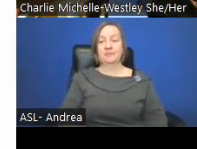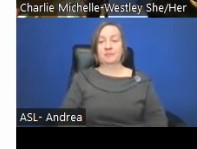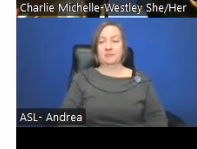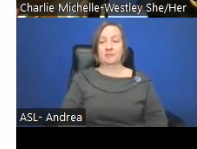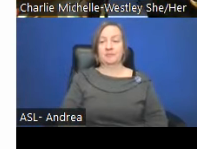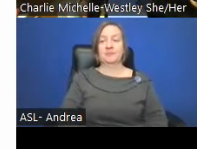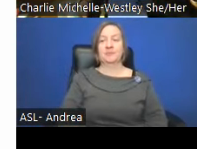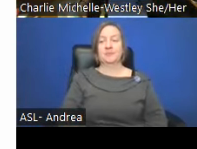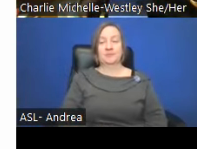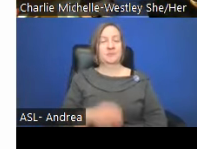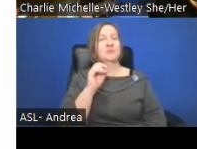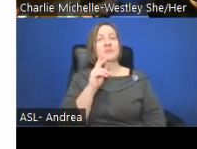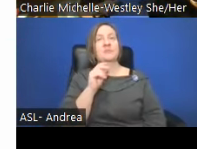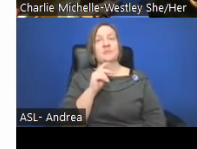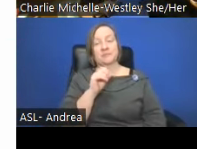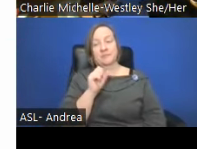Yes, we can.